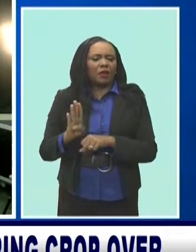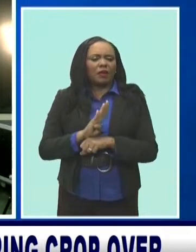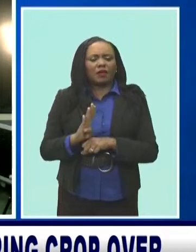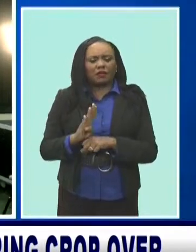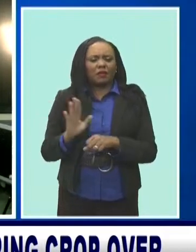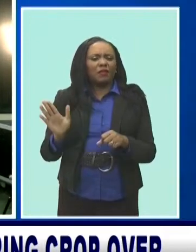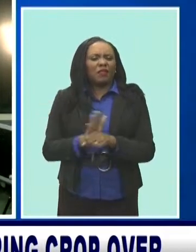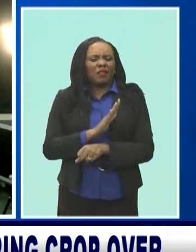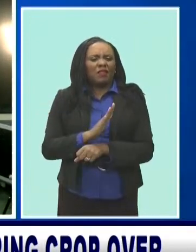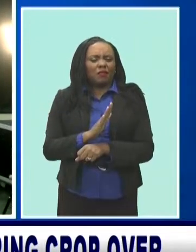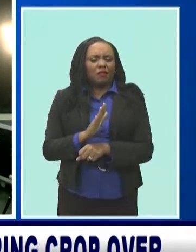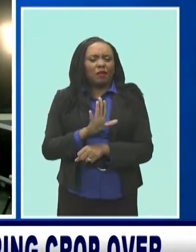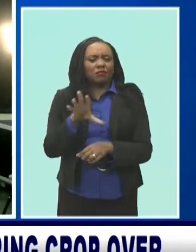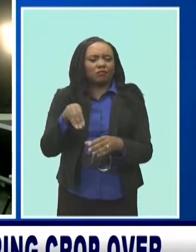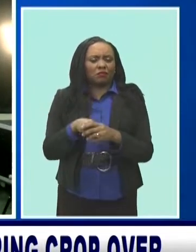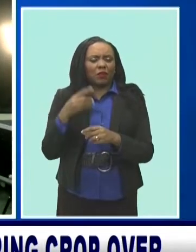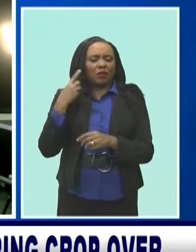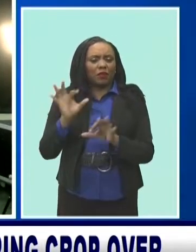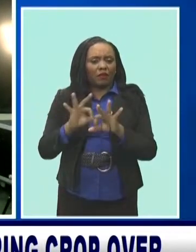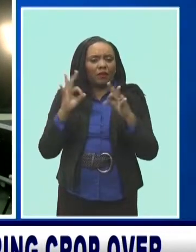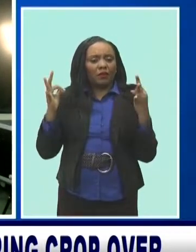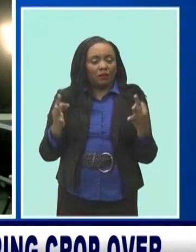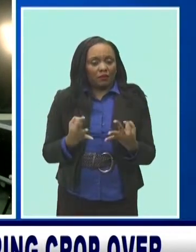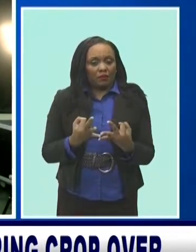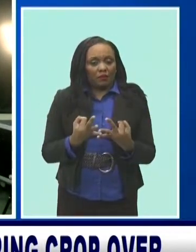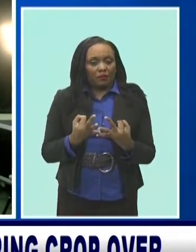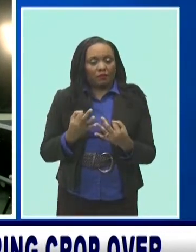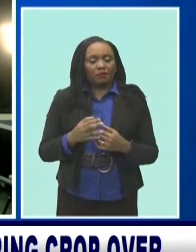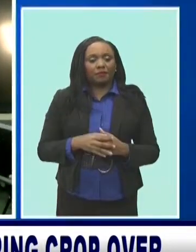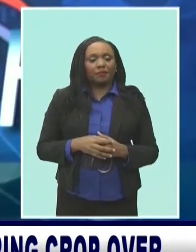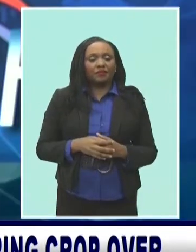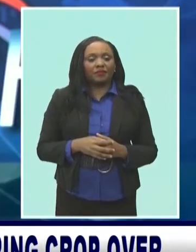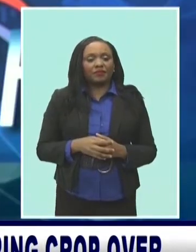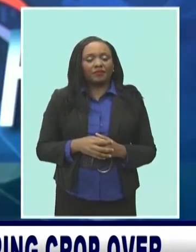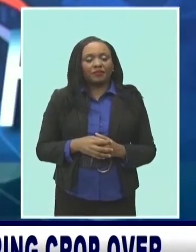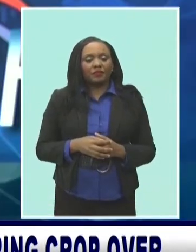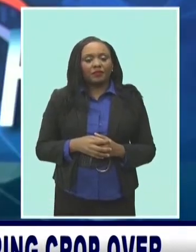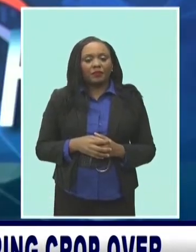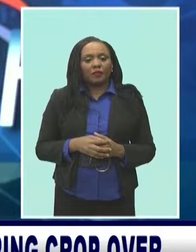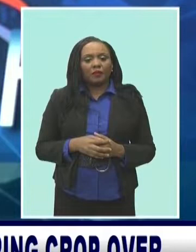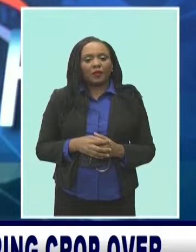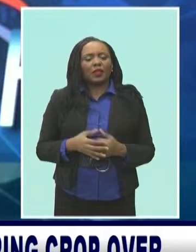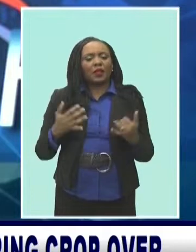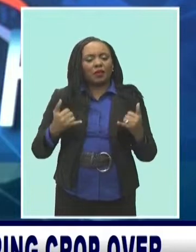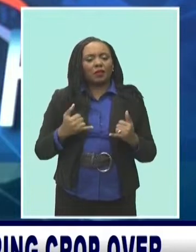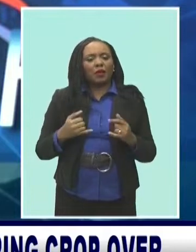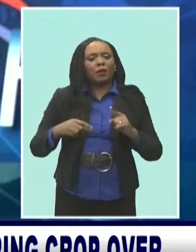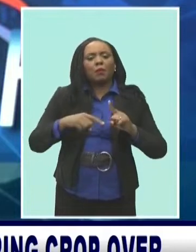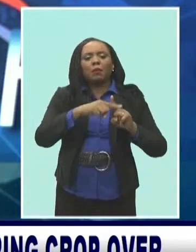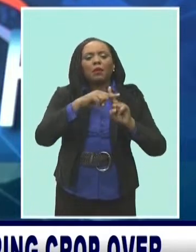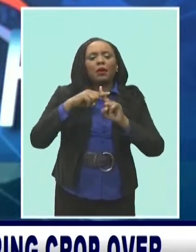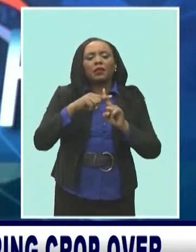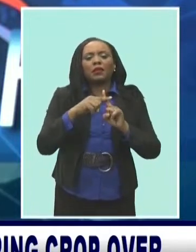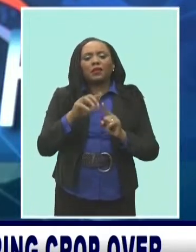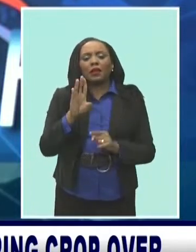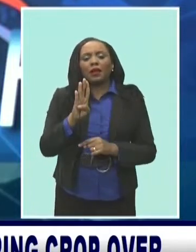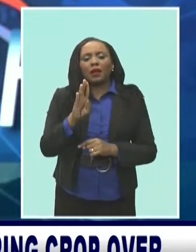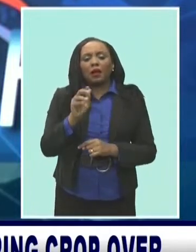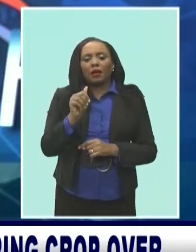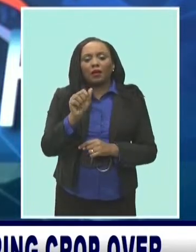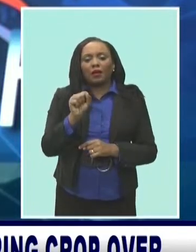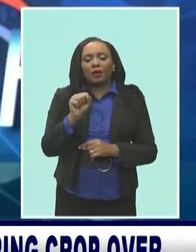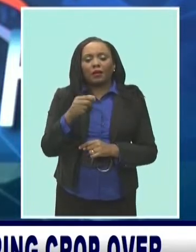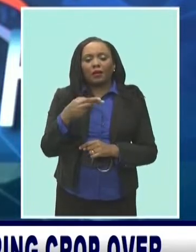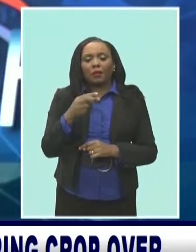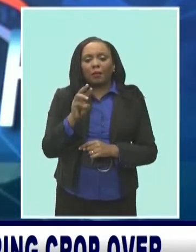entire family because of what is being put out. Now listen to this. Positive bashment and power